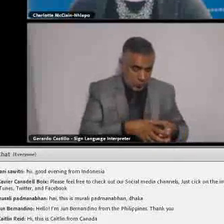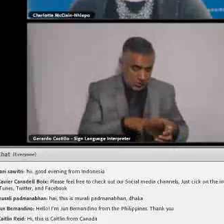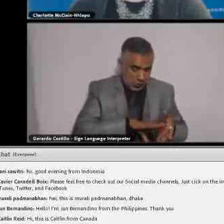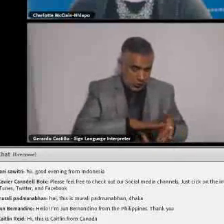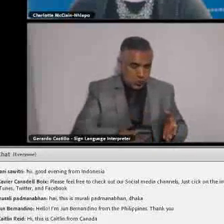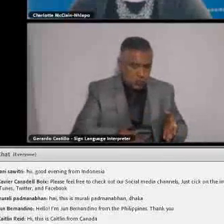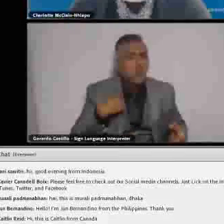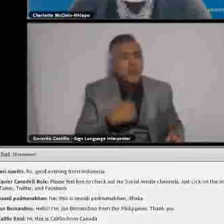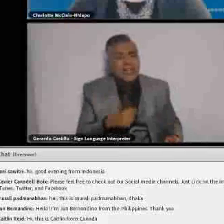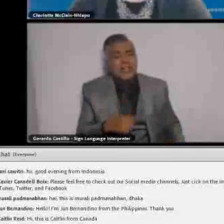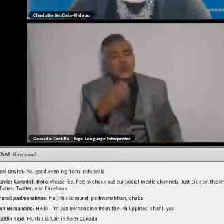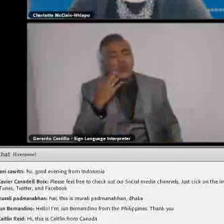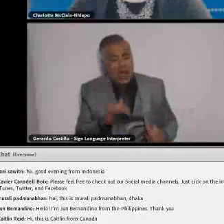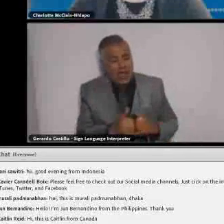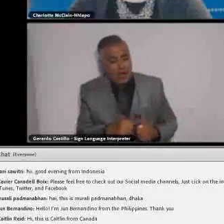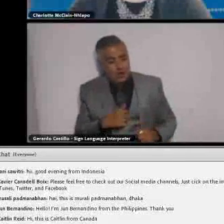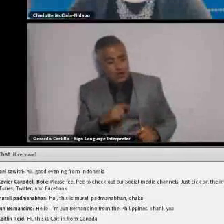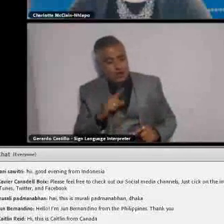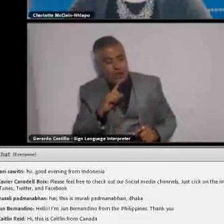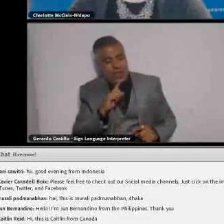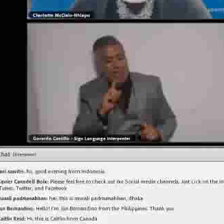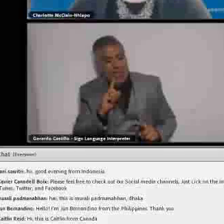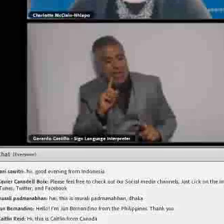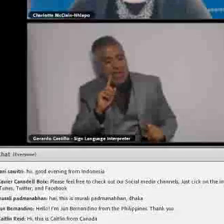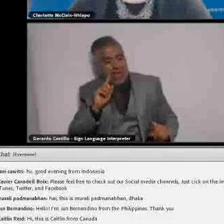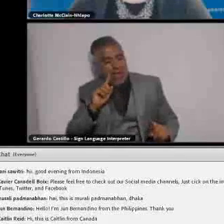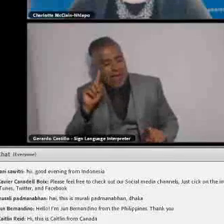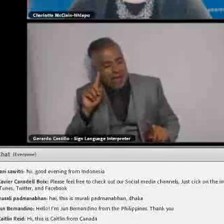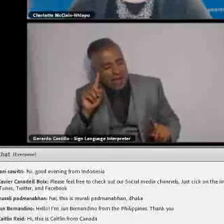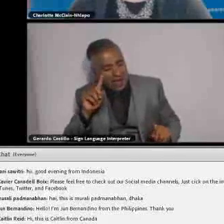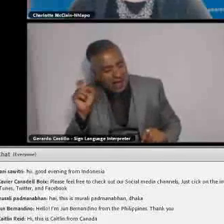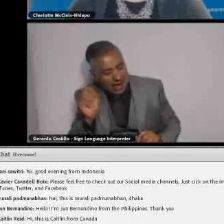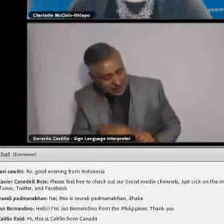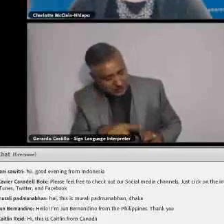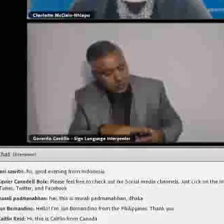questions. We need to be understanding the context and asking the questions